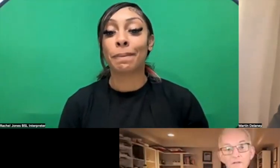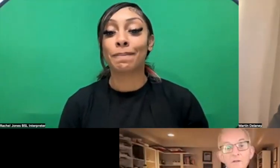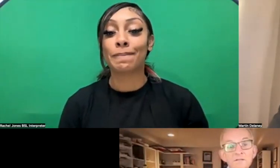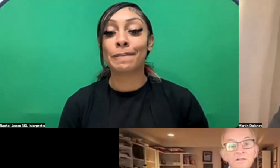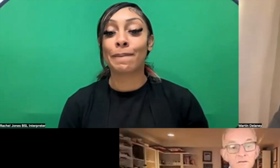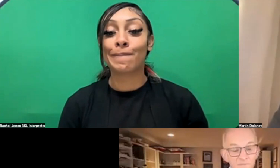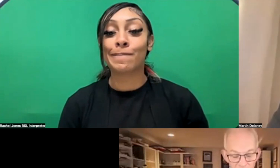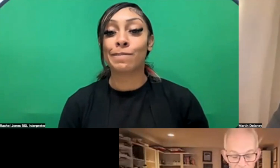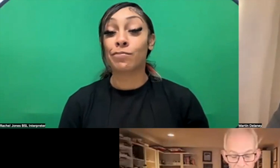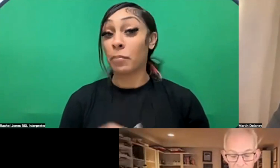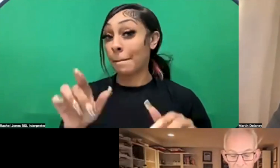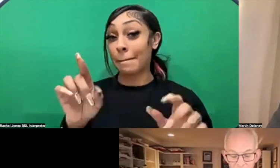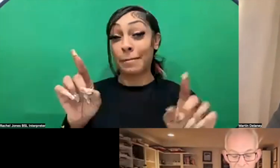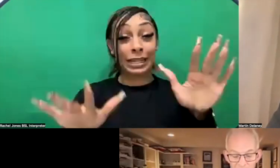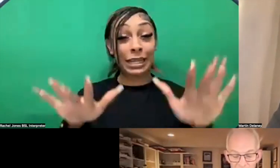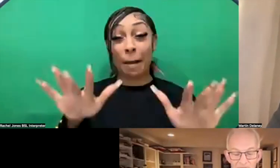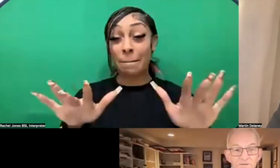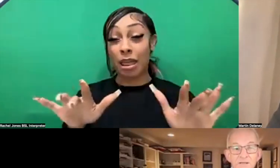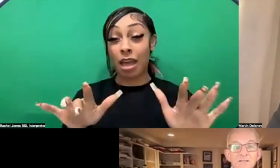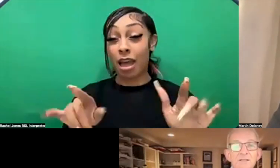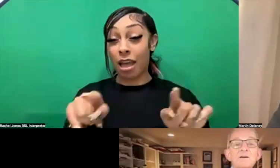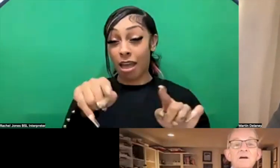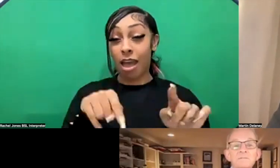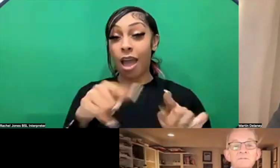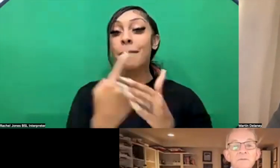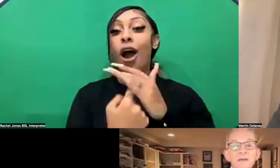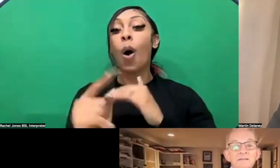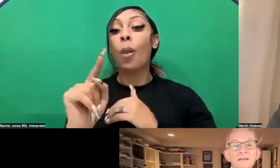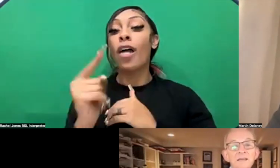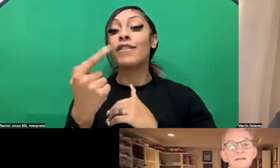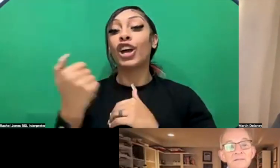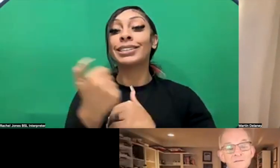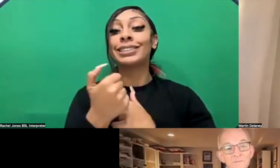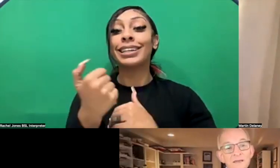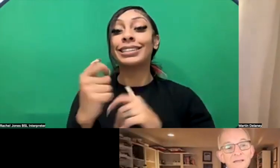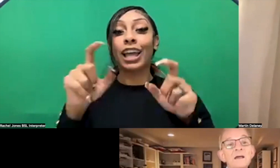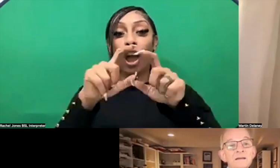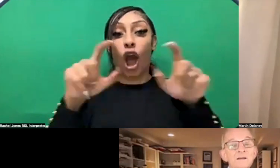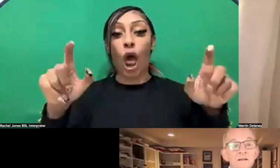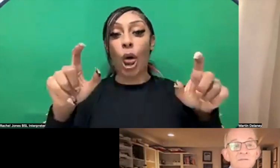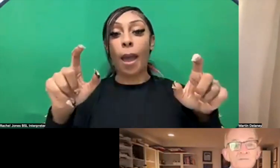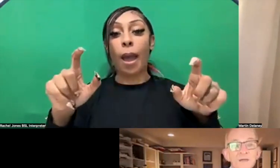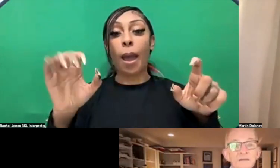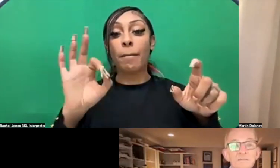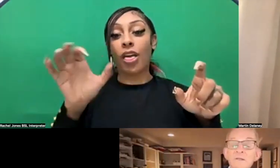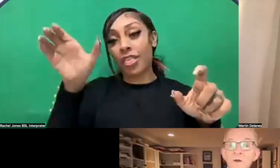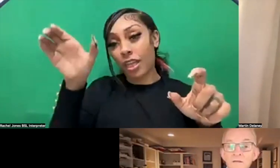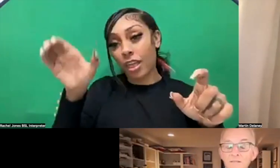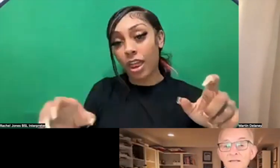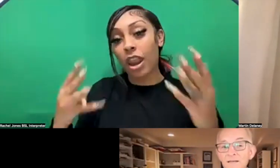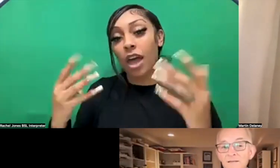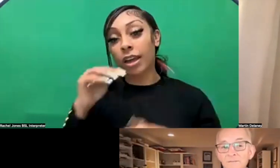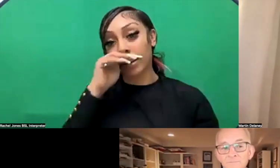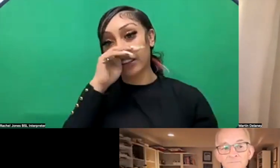to the launch instrument, but only having the first 16 columns of pads and not the remaining 9 columns of pads. But otherwise,